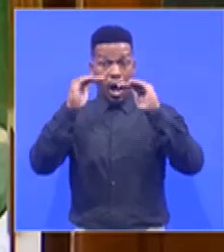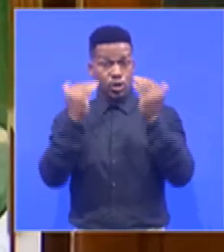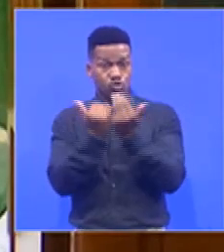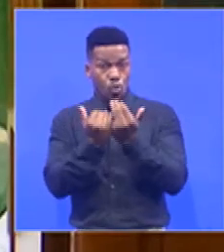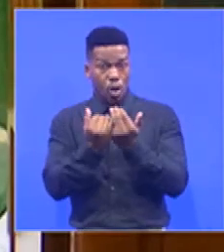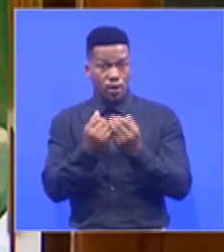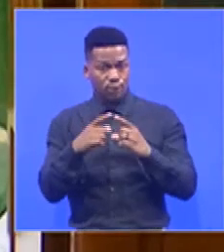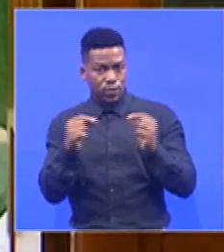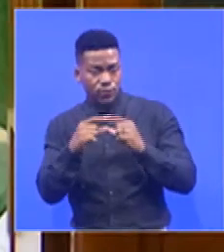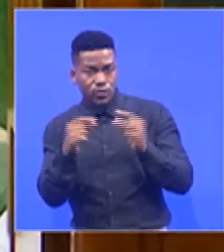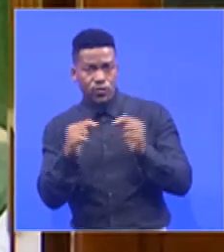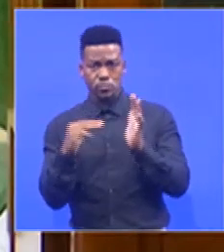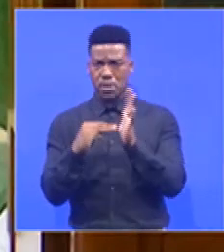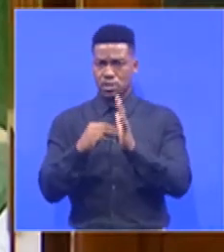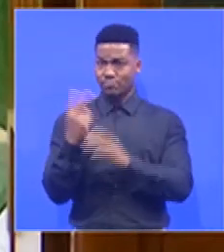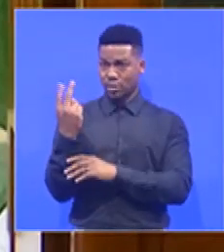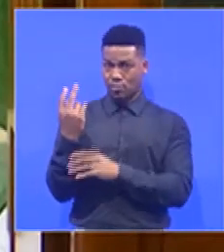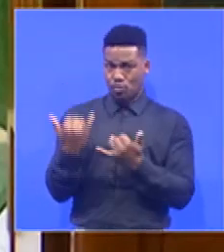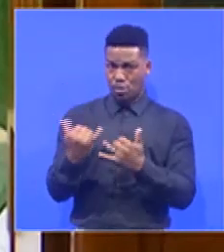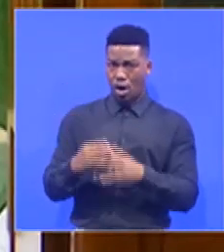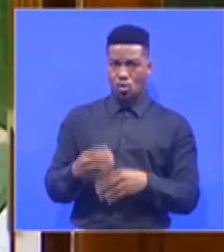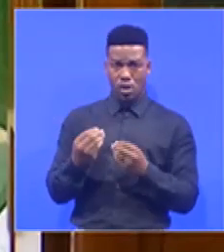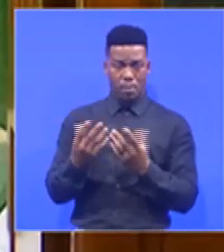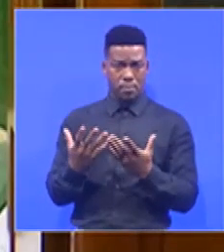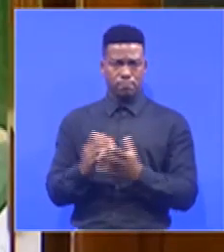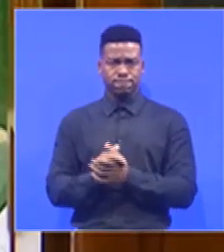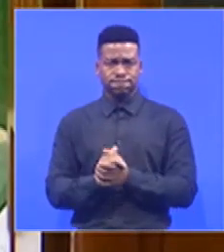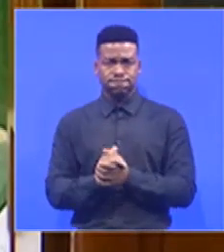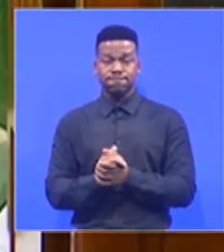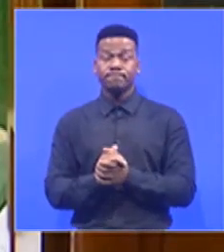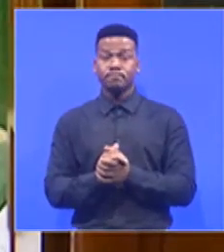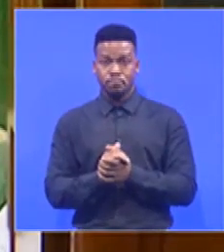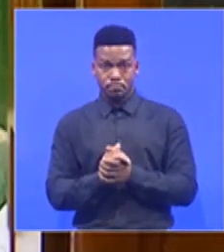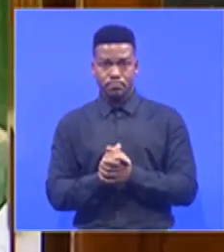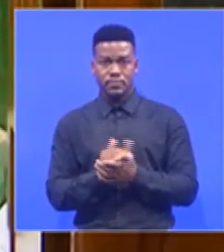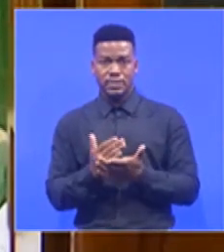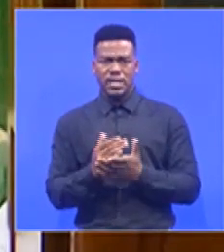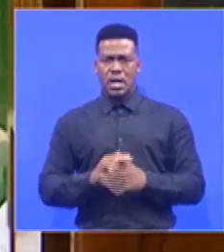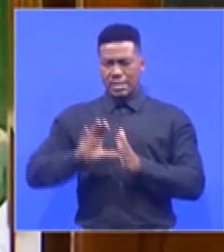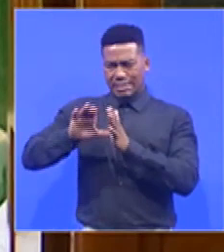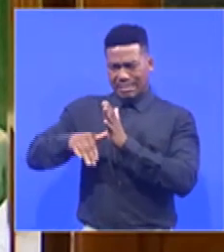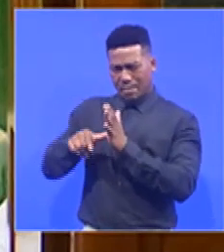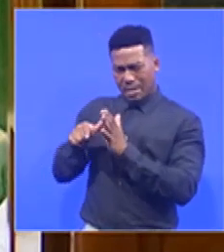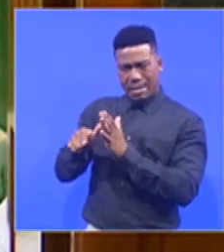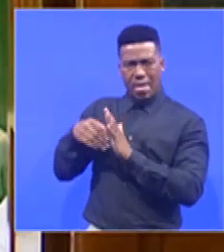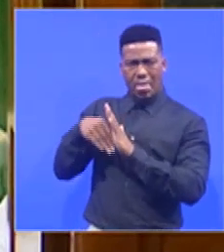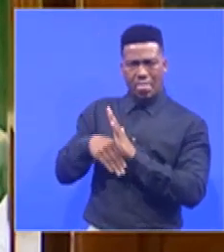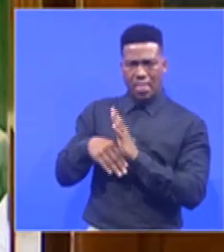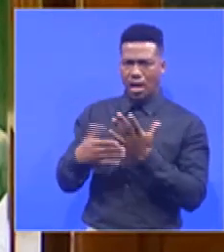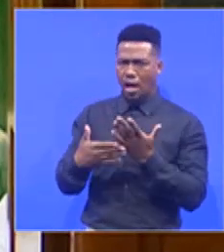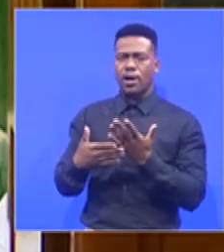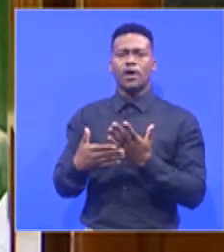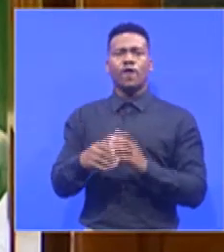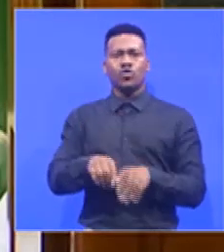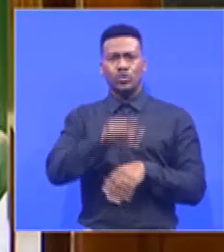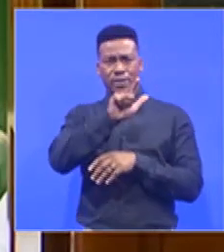have doubled. Disability prevalence has decreased from 7.4% to